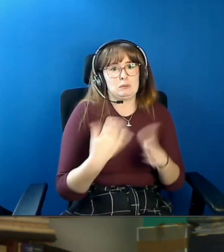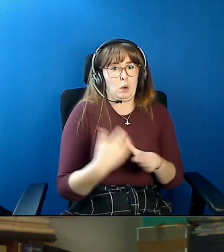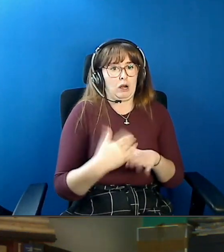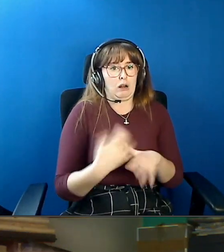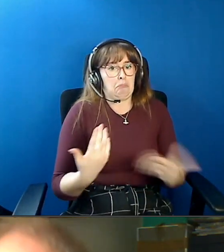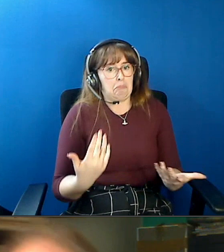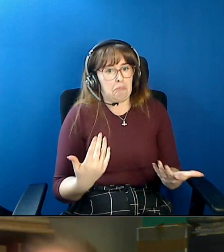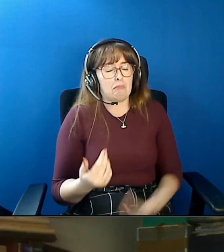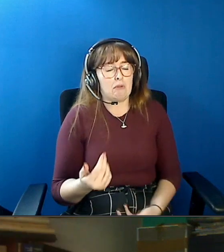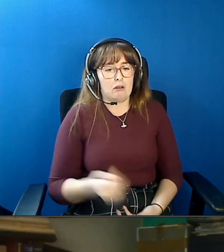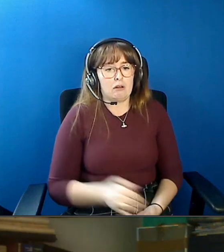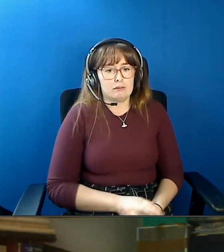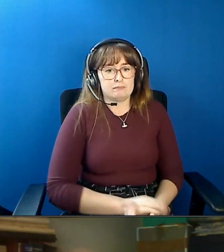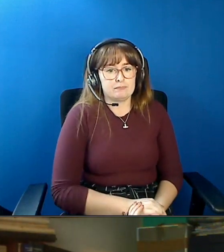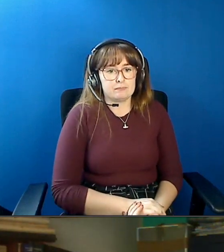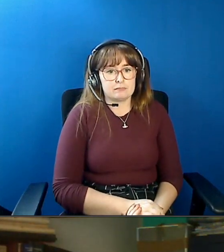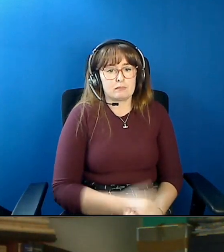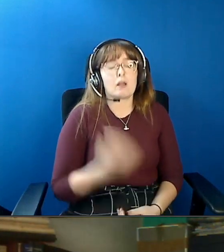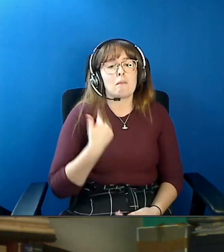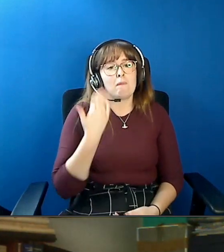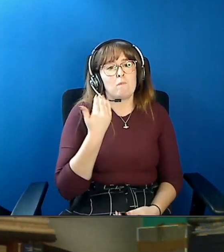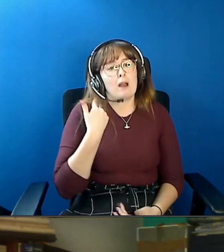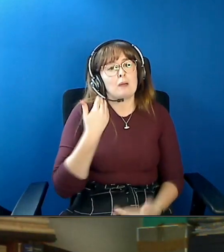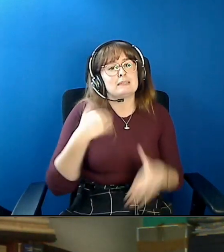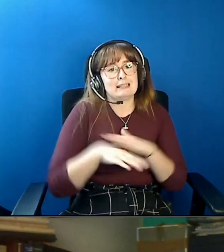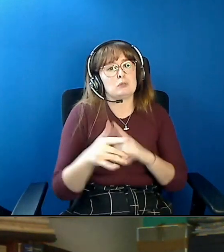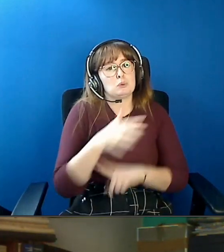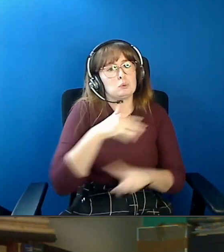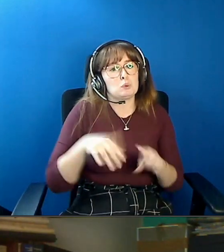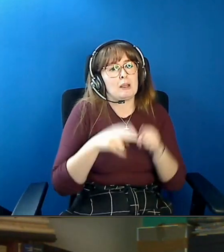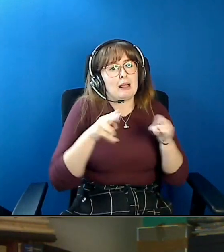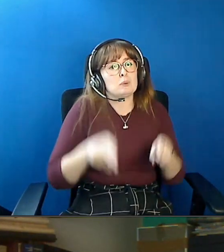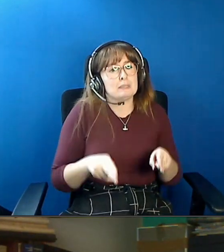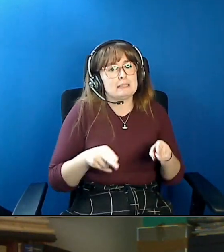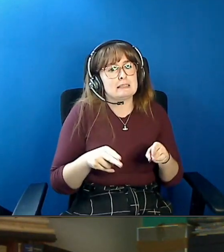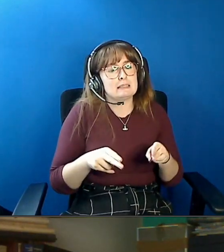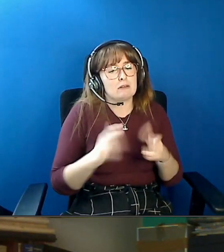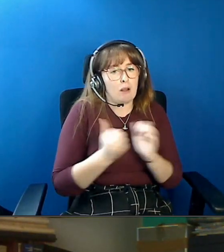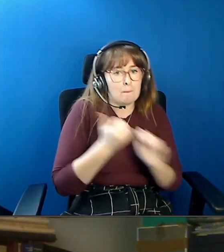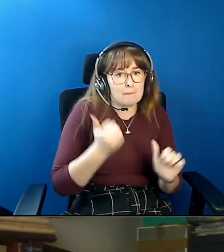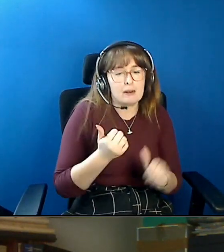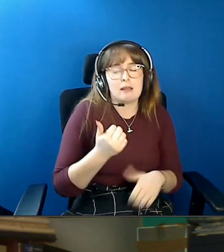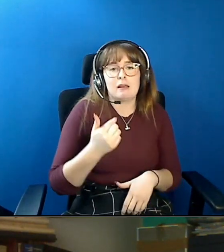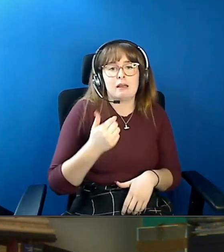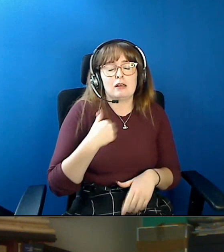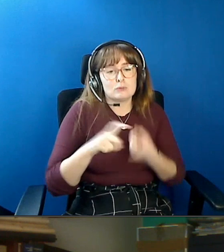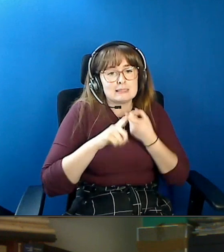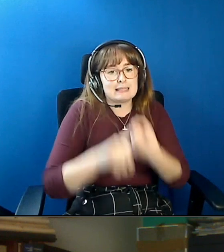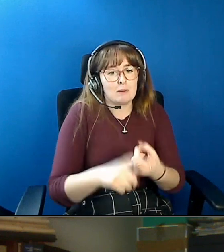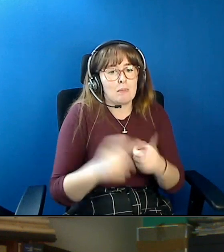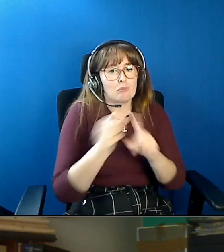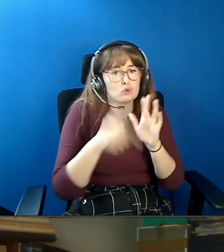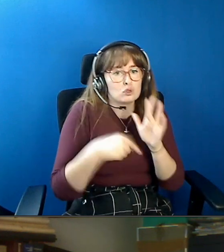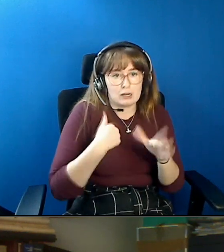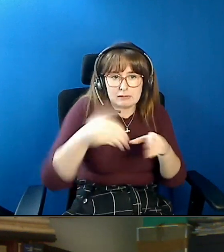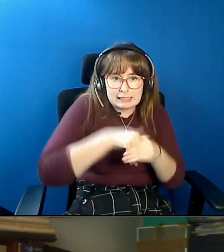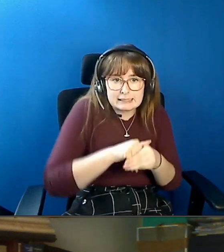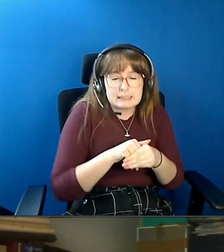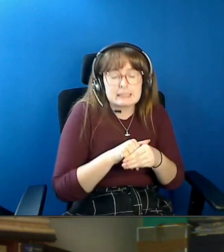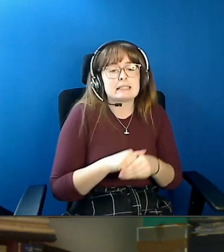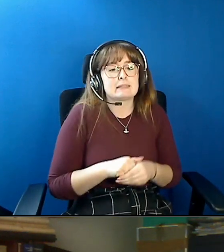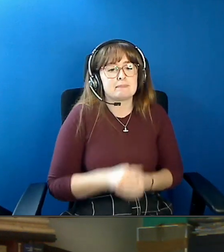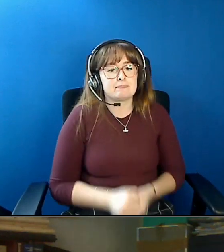to sit in a social housing seat. I was a sustainability manager for a housing association, so